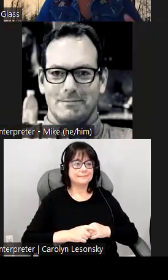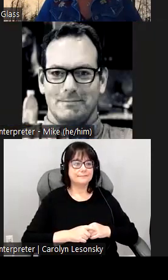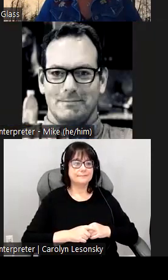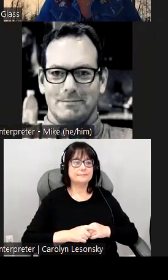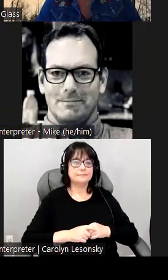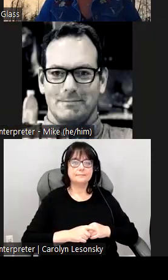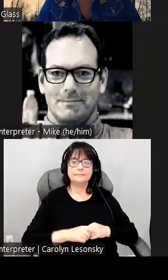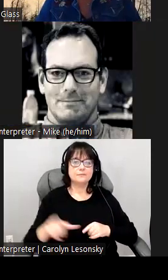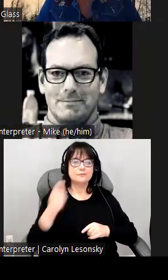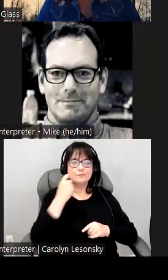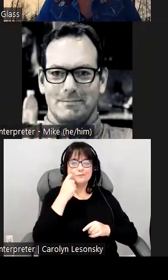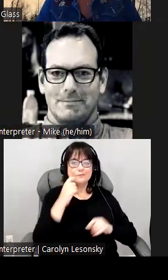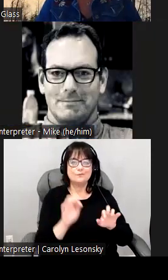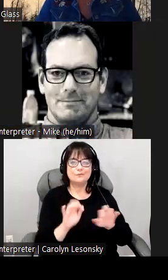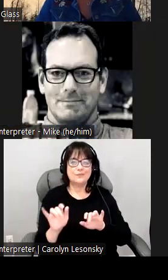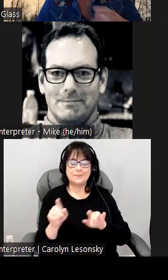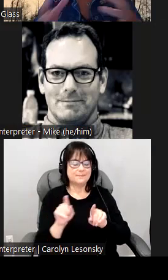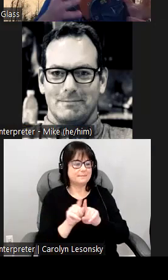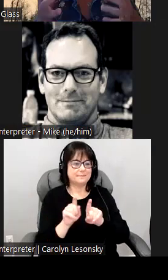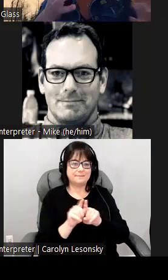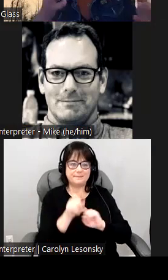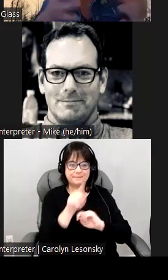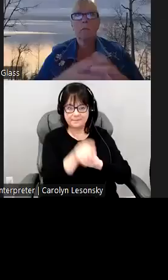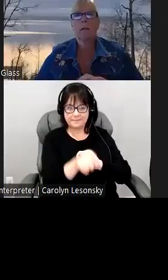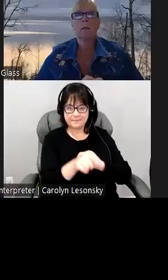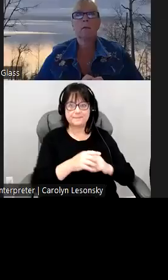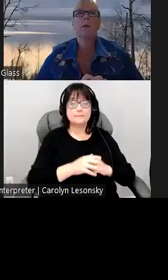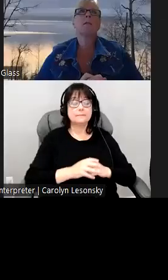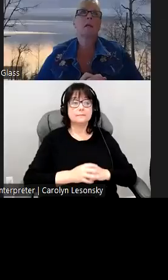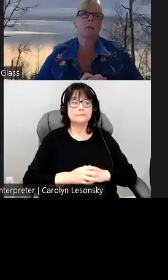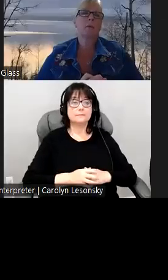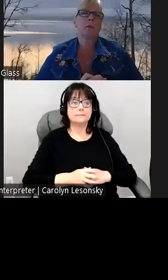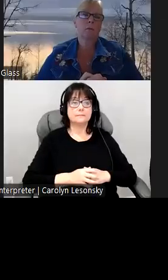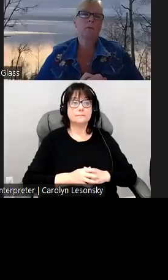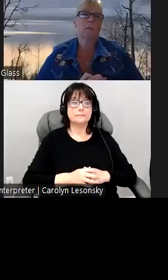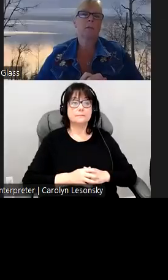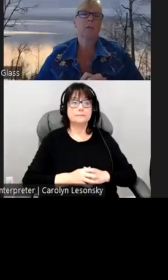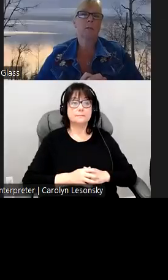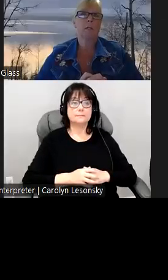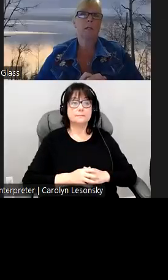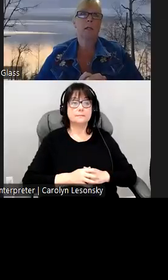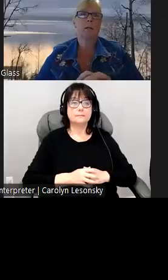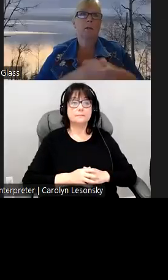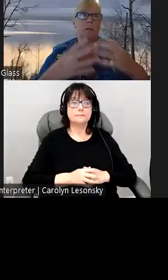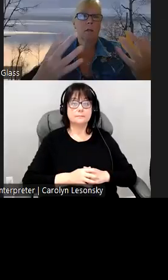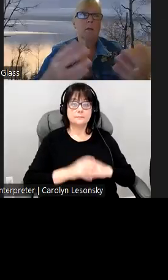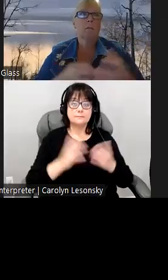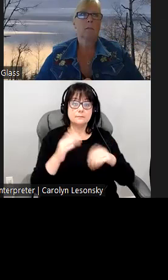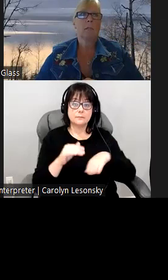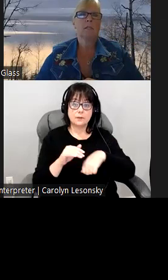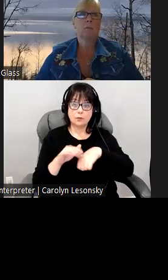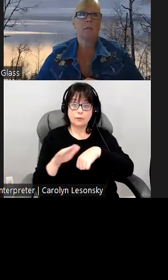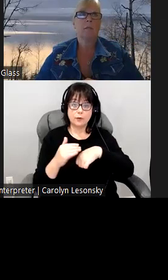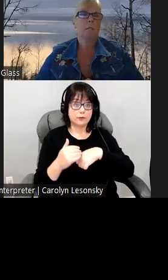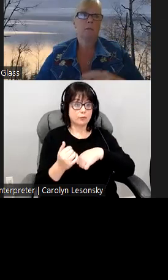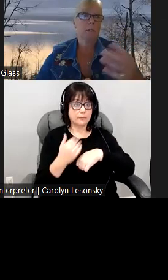Exactly just what you were saying. You know, do your referrals resonate with the profile of your community? And are there